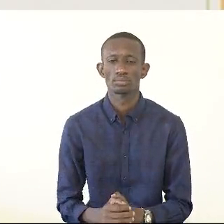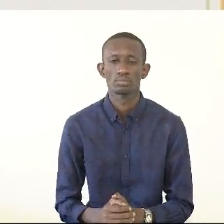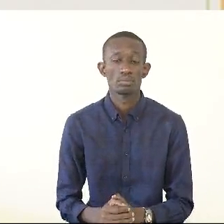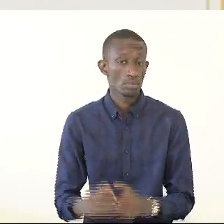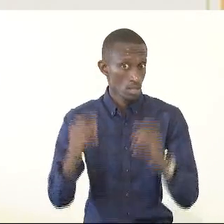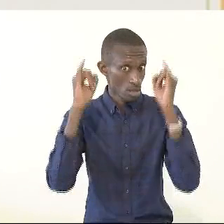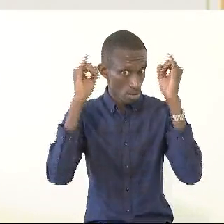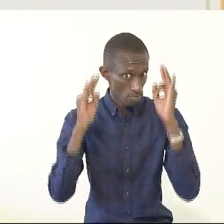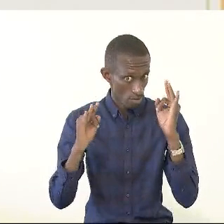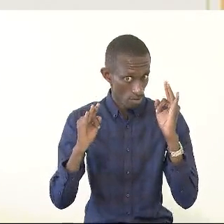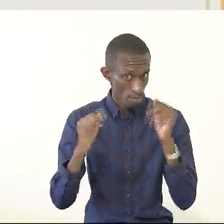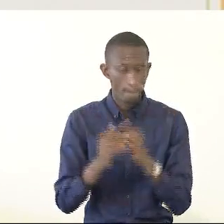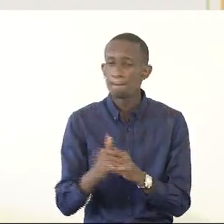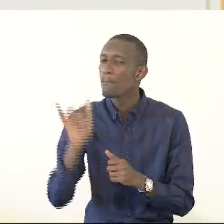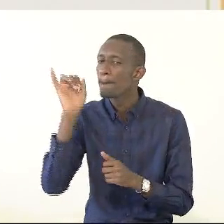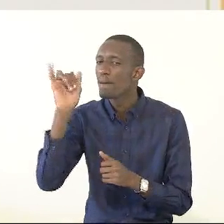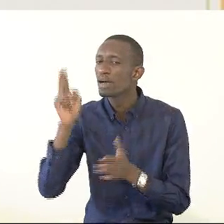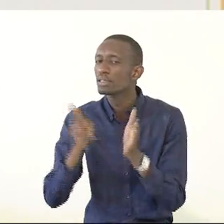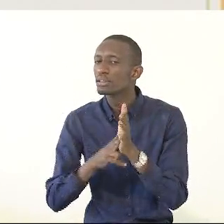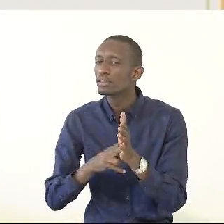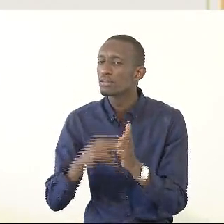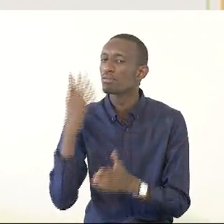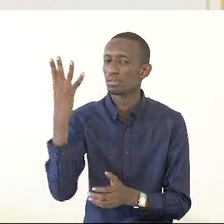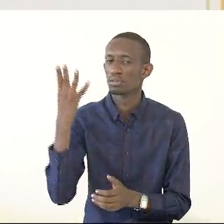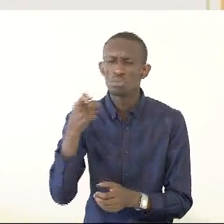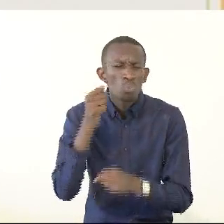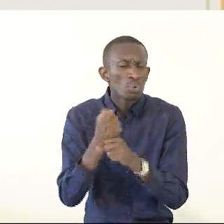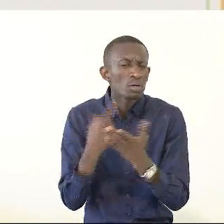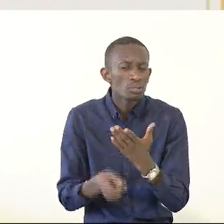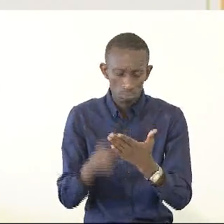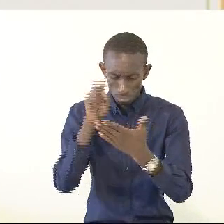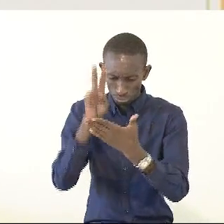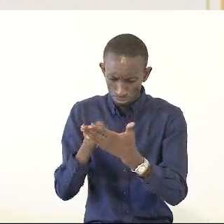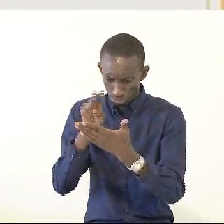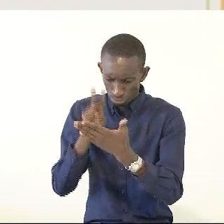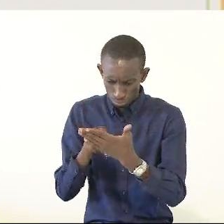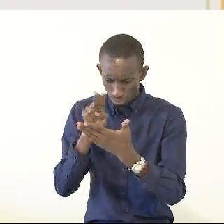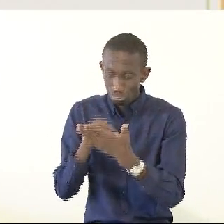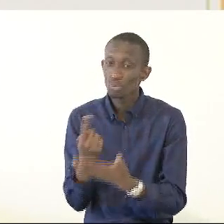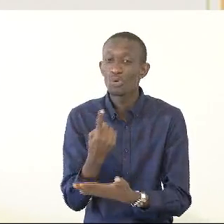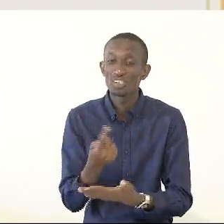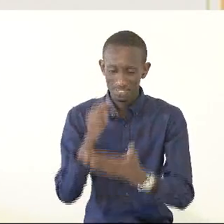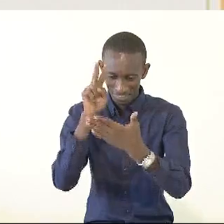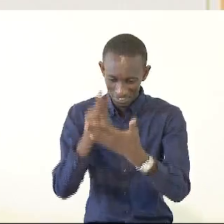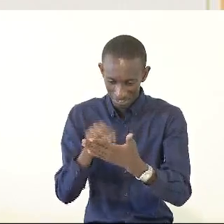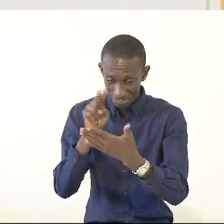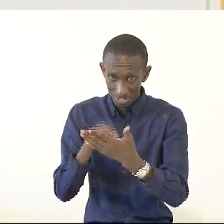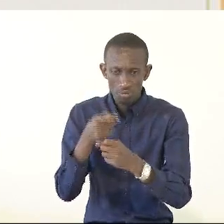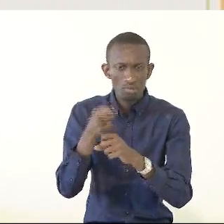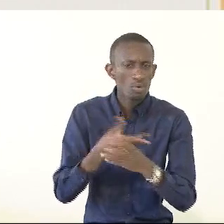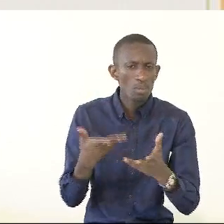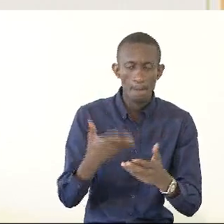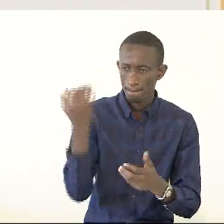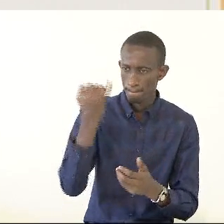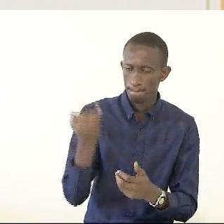if y equals 4. What you do, you just read from your graph. You read. You read from your